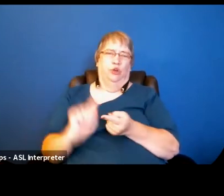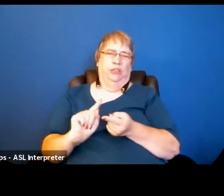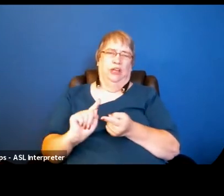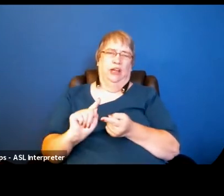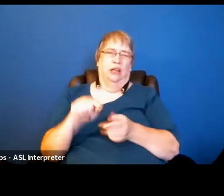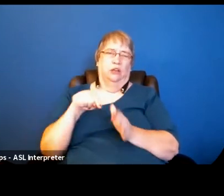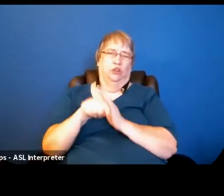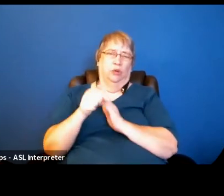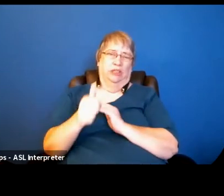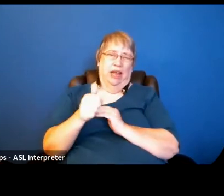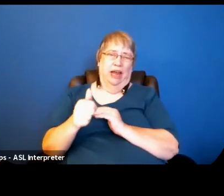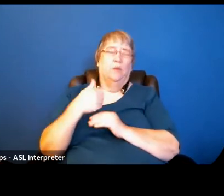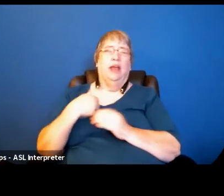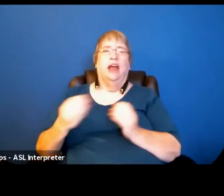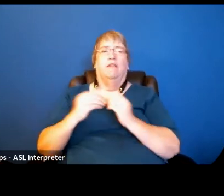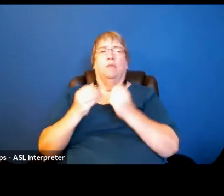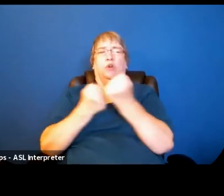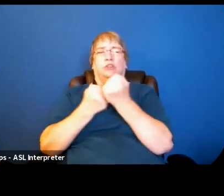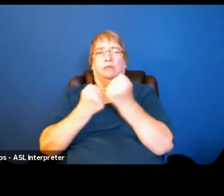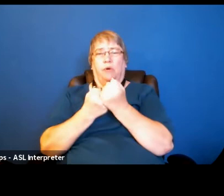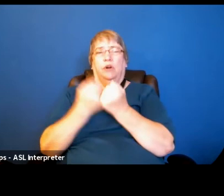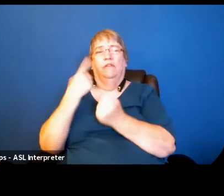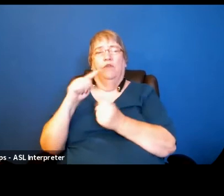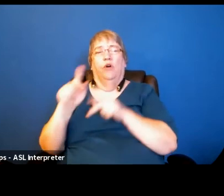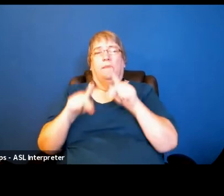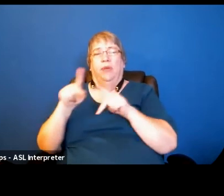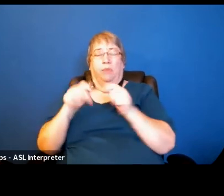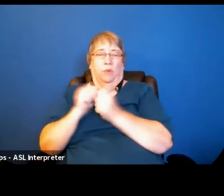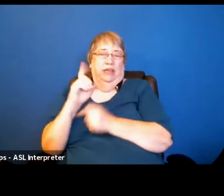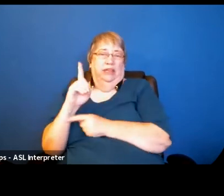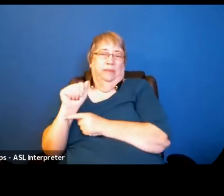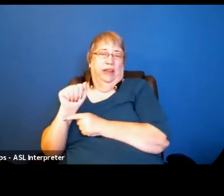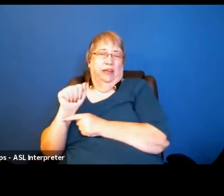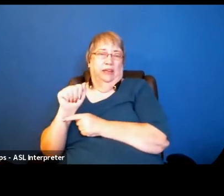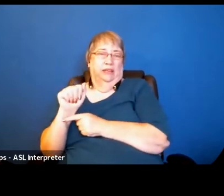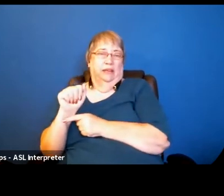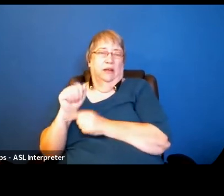additional support for individuals with disabilities, so additional training and support to make sure that